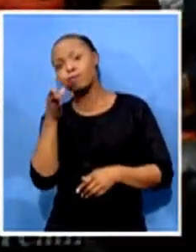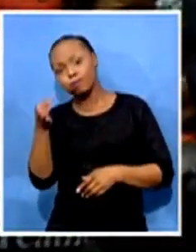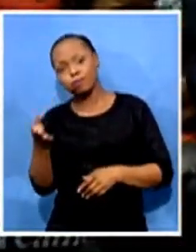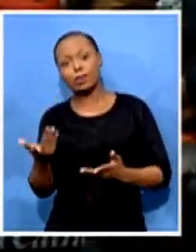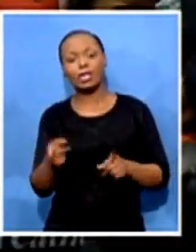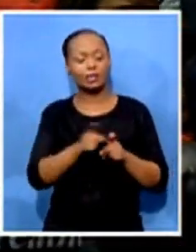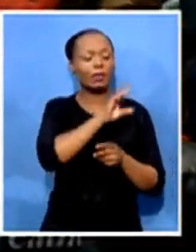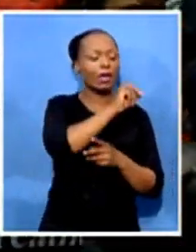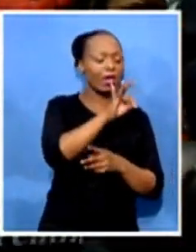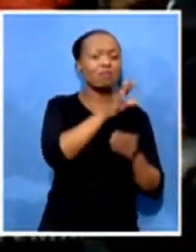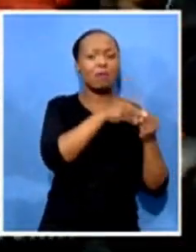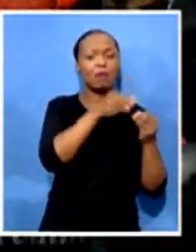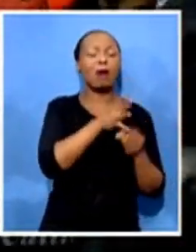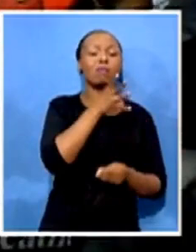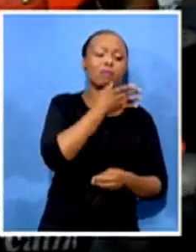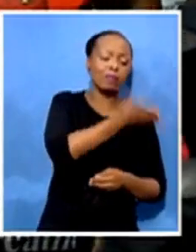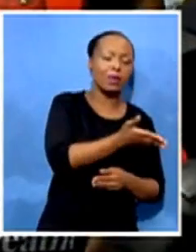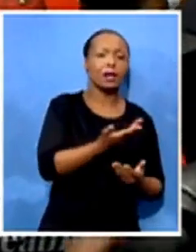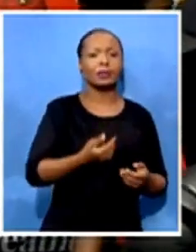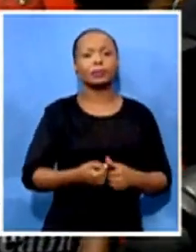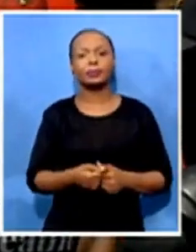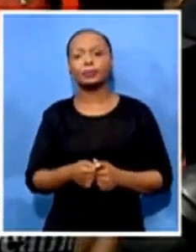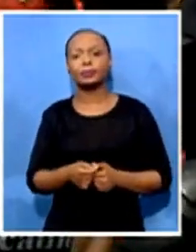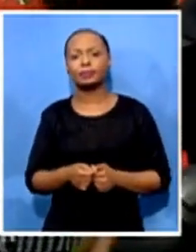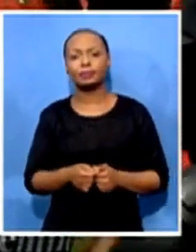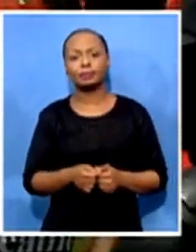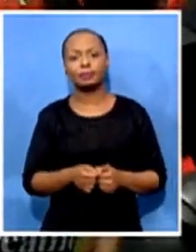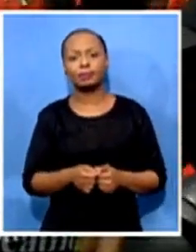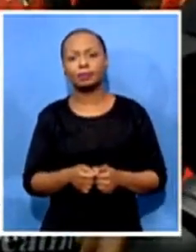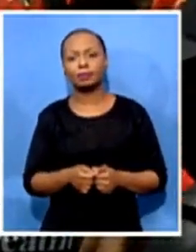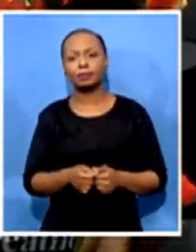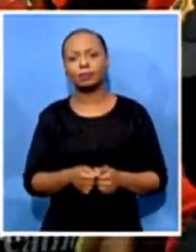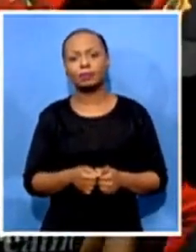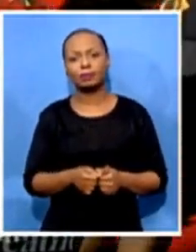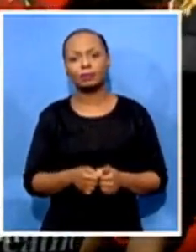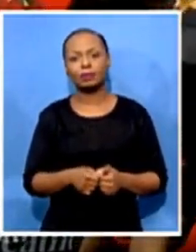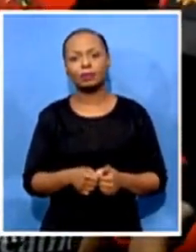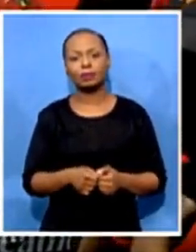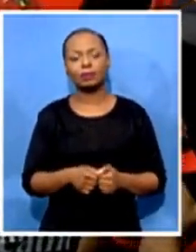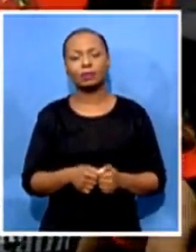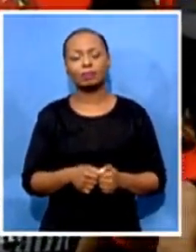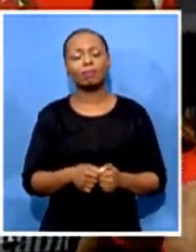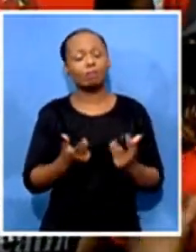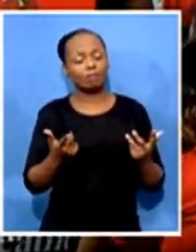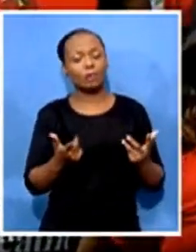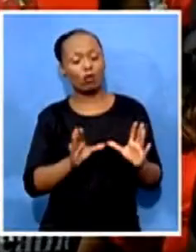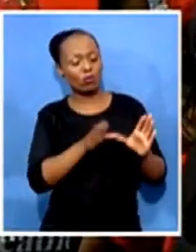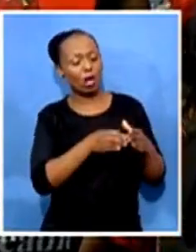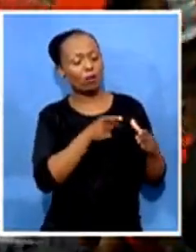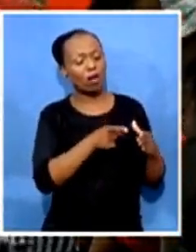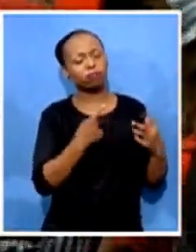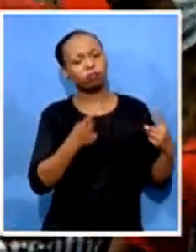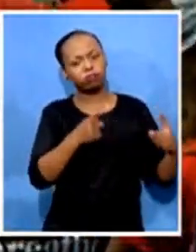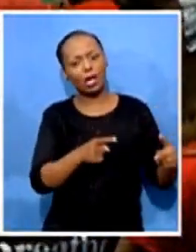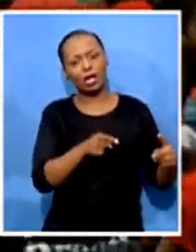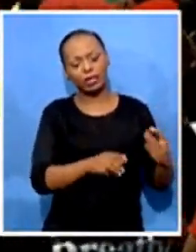Yes, indeed, and I think that is the question at the moment. And all these supporters have come here, and I'm not quite sure whether they were under the impression that they